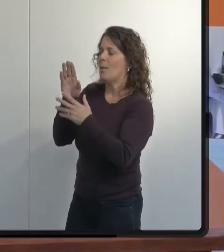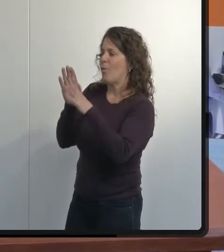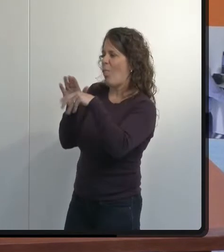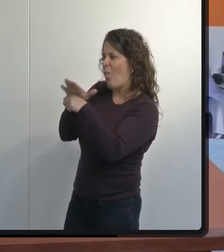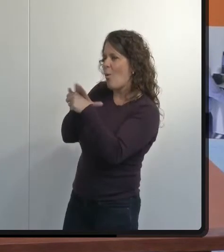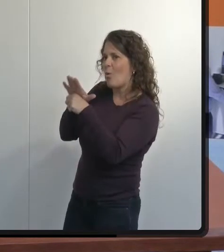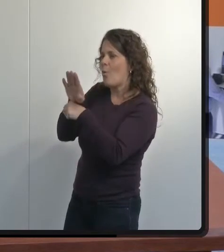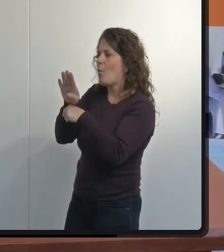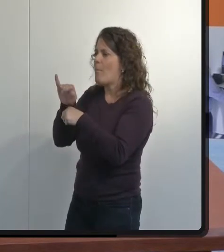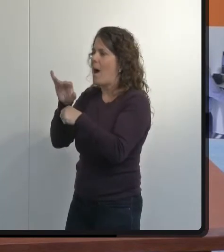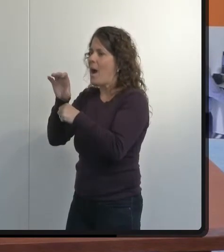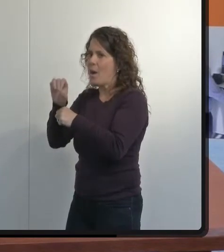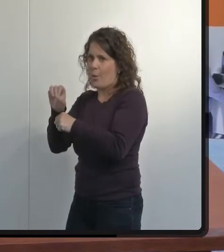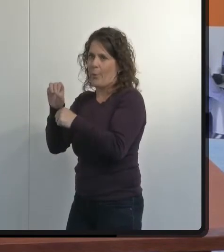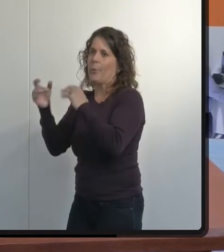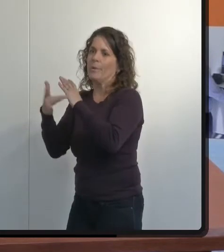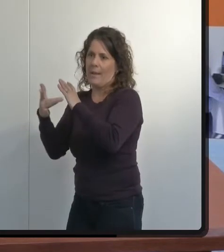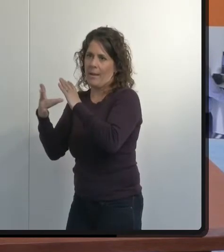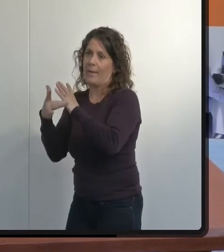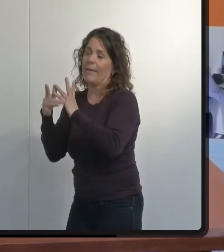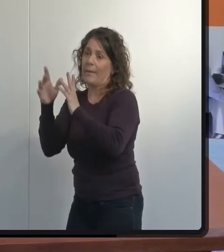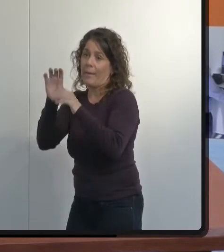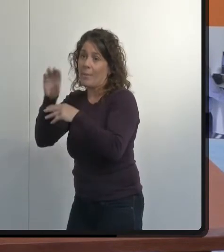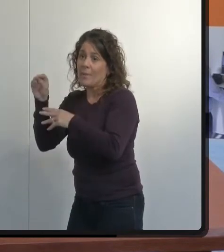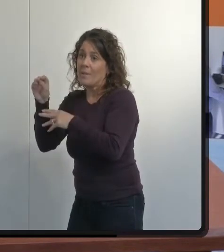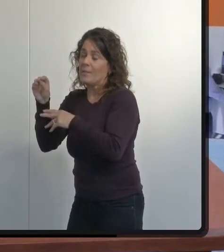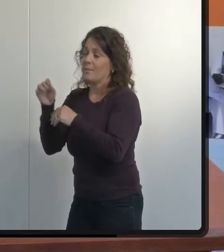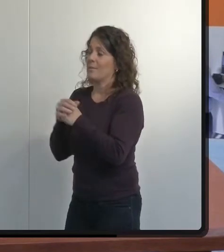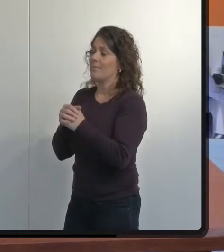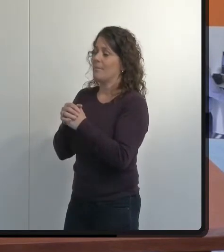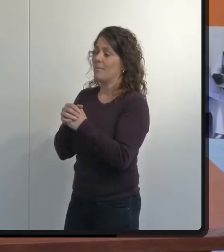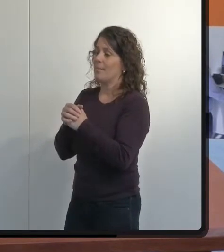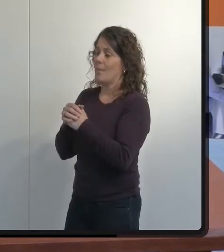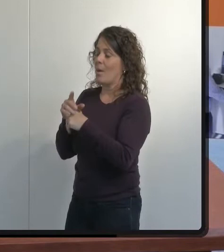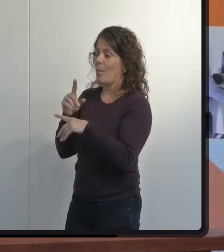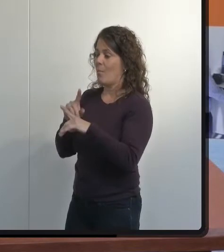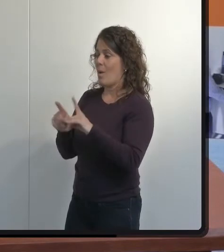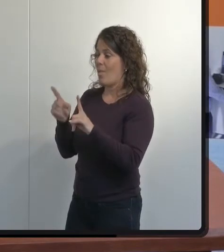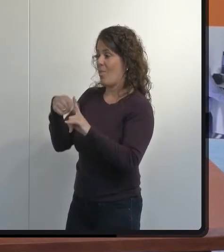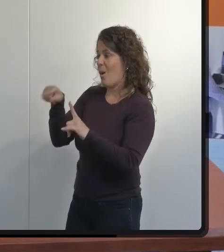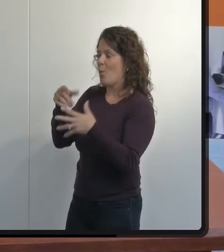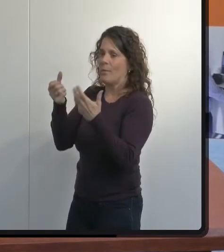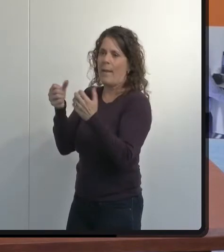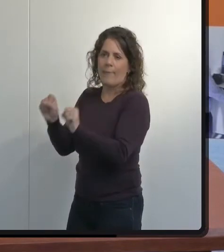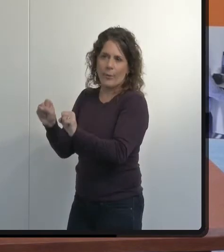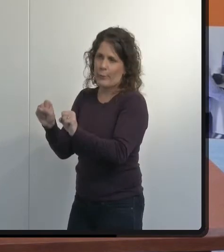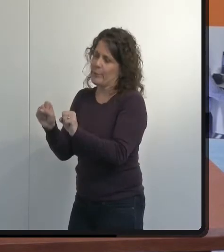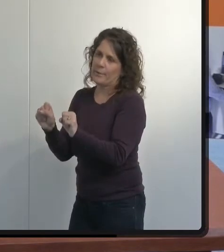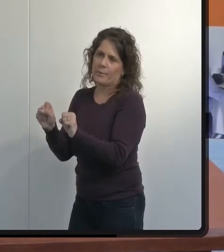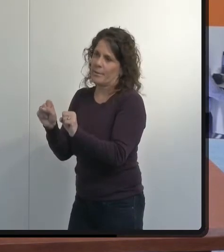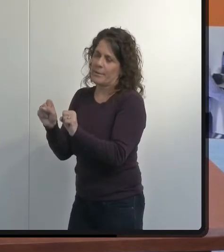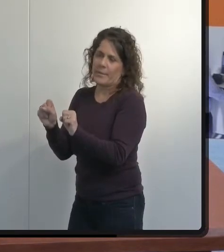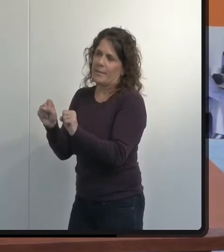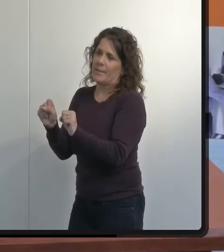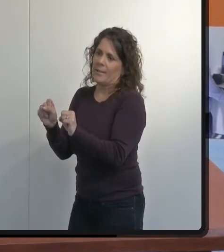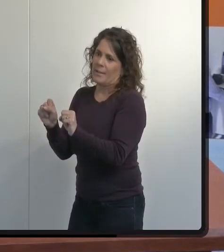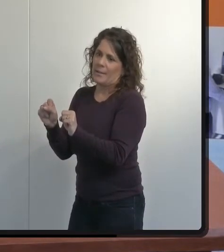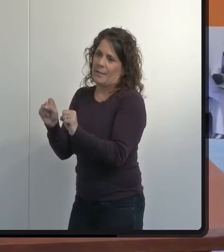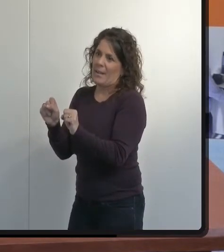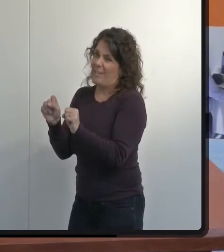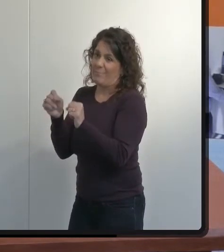doing something locally and homegrown as well. But those efforts are purely in